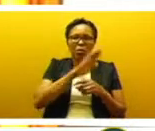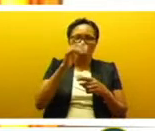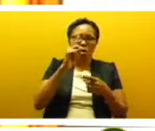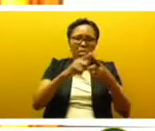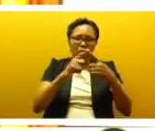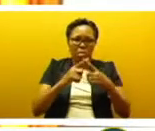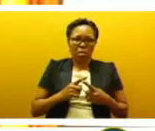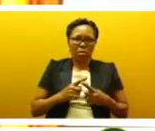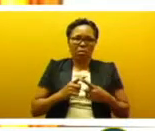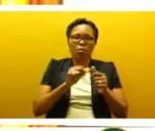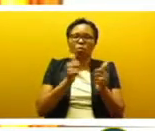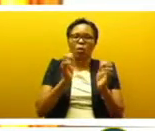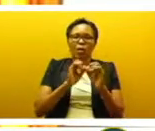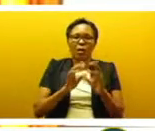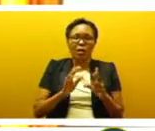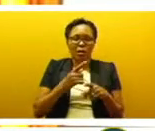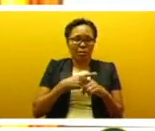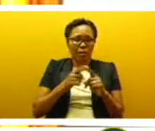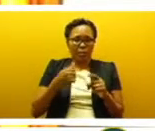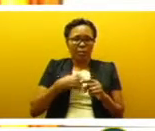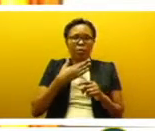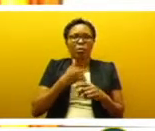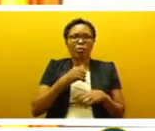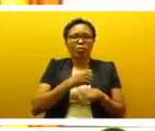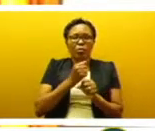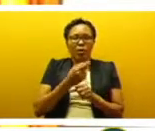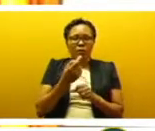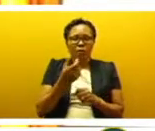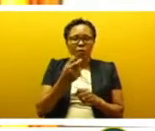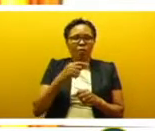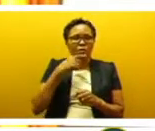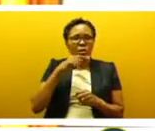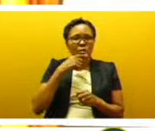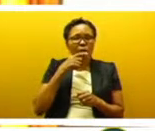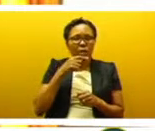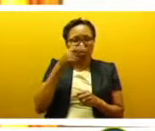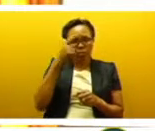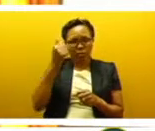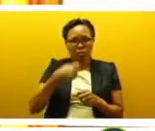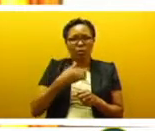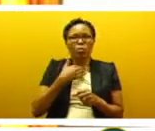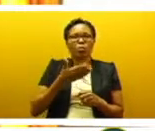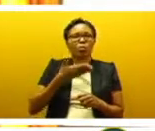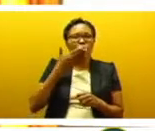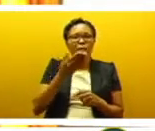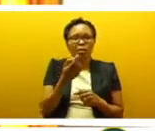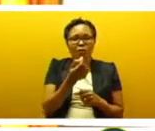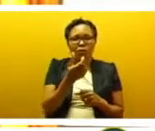make a few remarks, Your Ladyship, because there are a few questions that I needed to respond to as well.